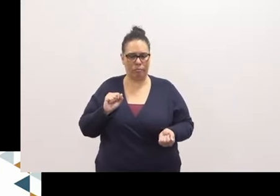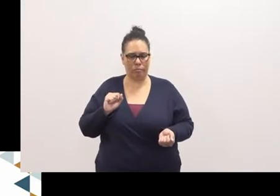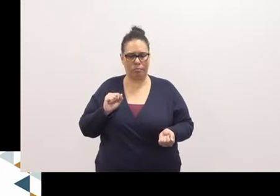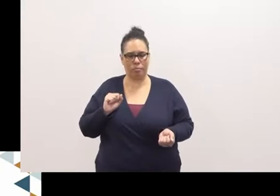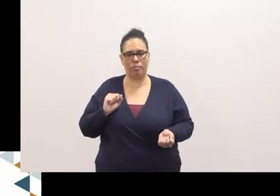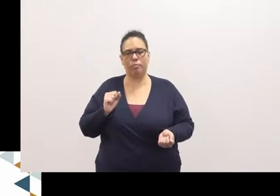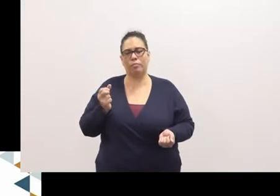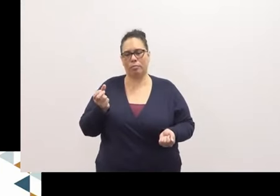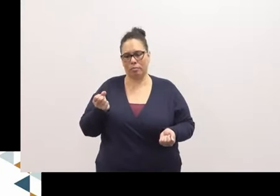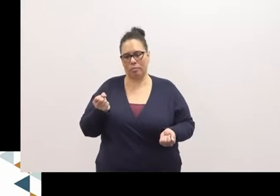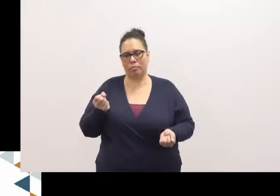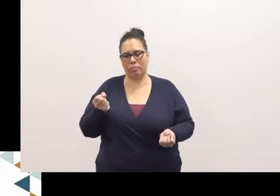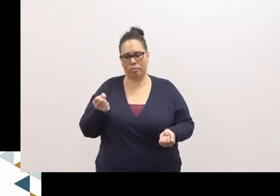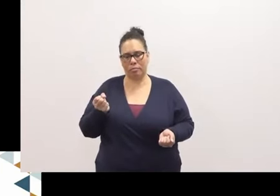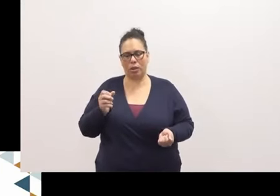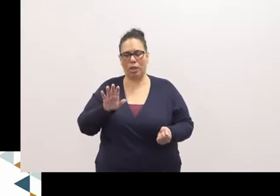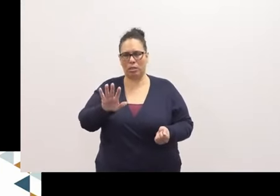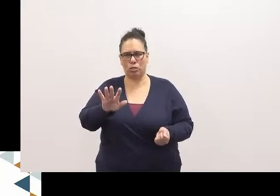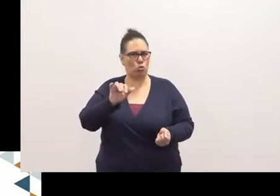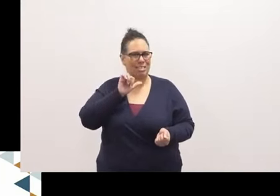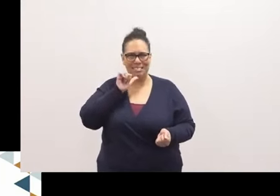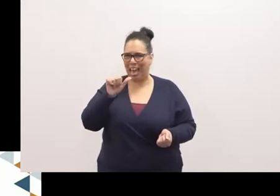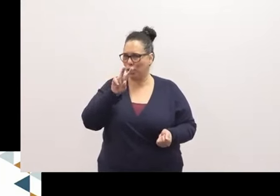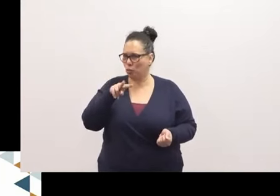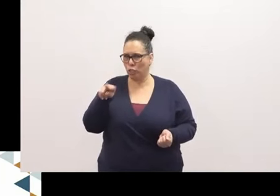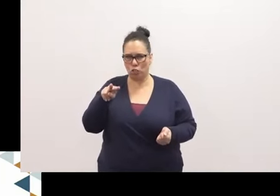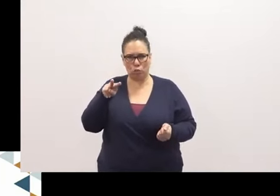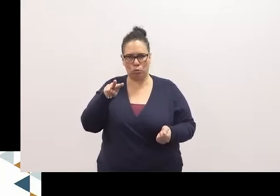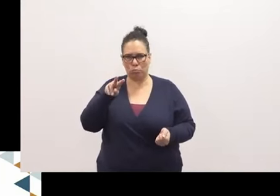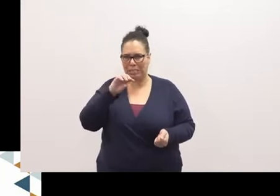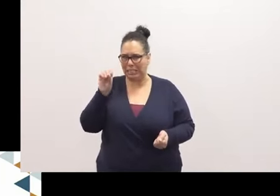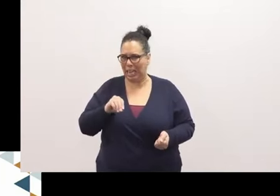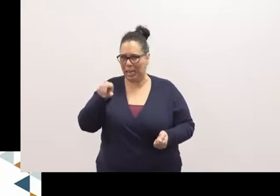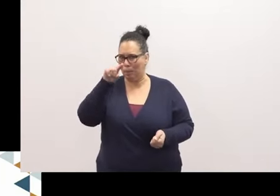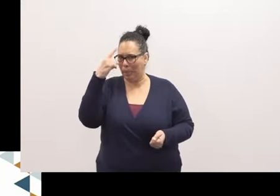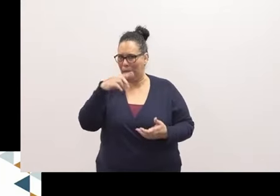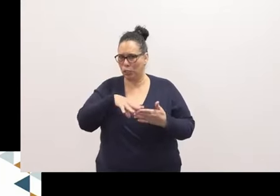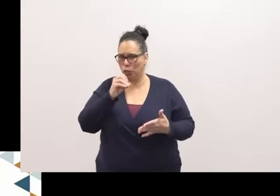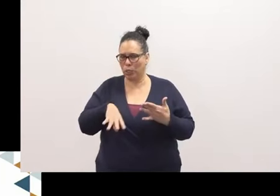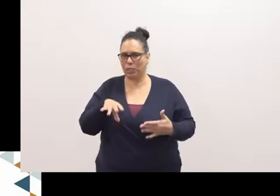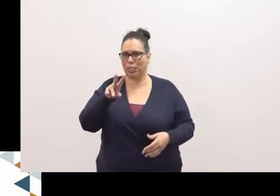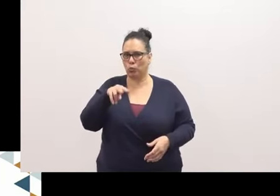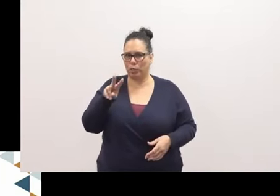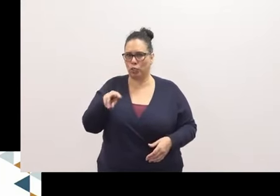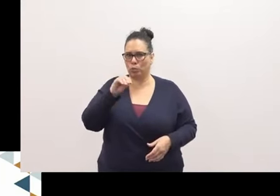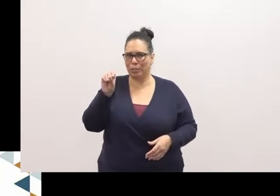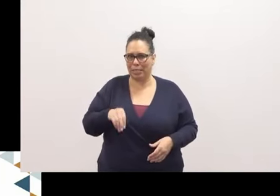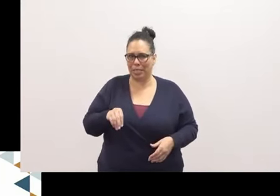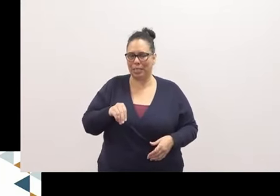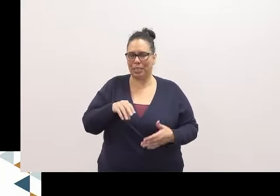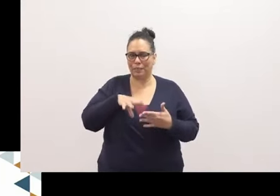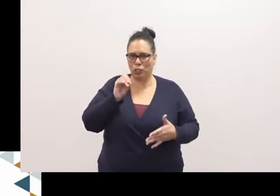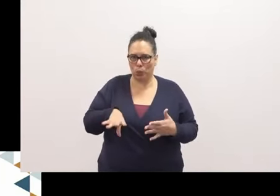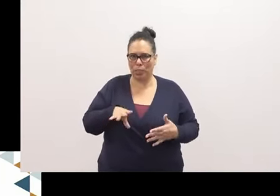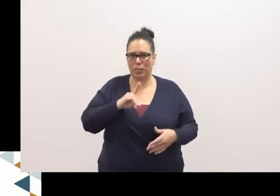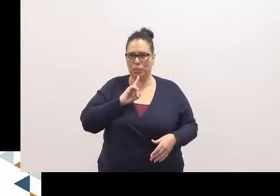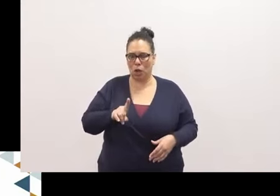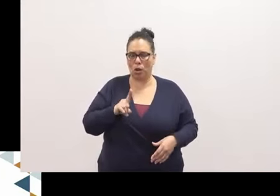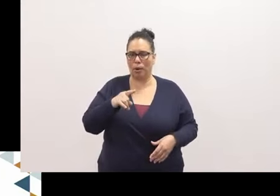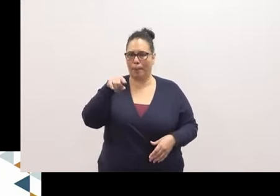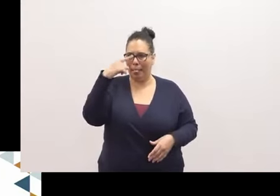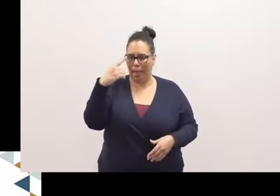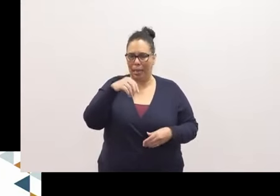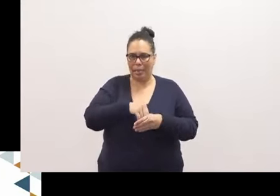Sorry, Dr. Mulligan. So it's not 22% of Black students. It's 22% of students are Black. Yes. In the seventh grade,